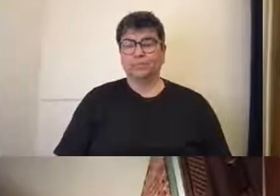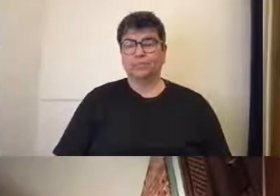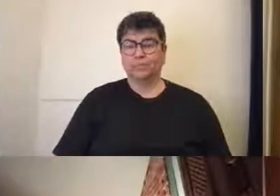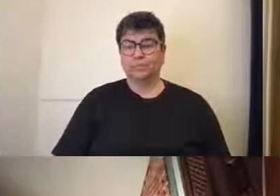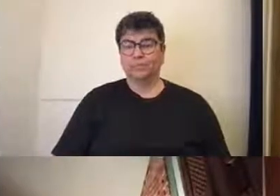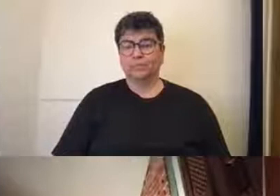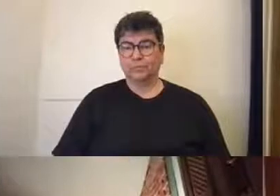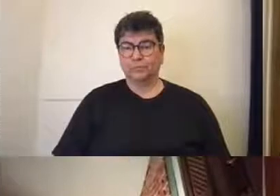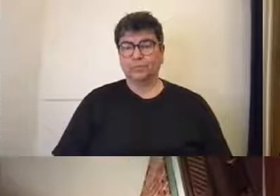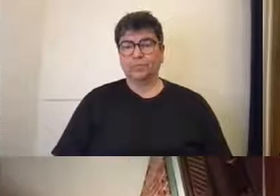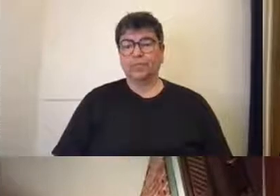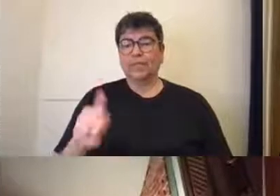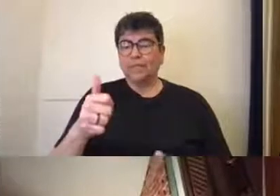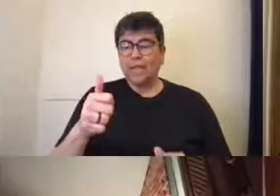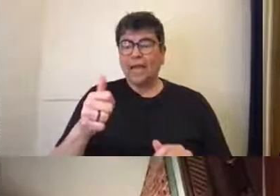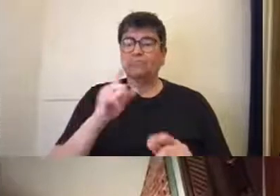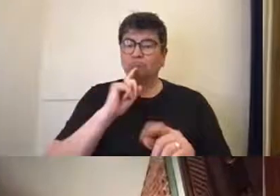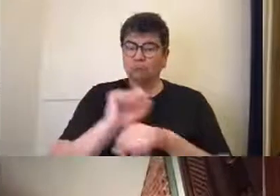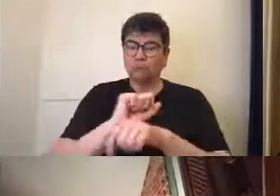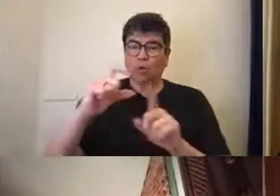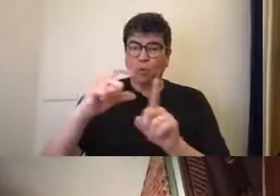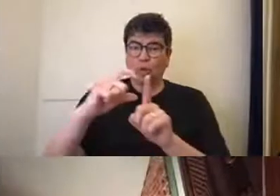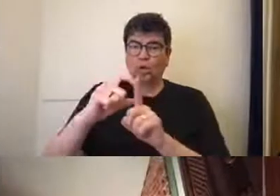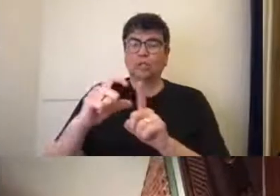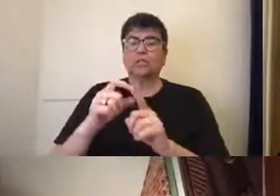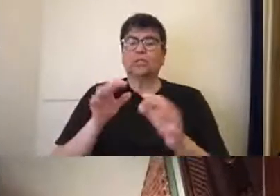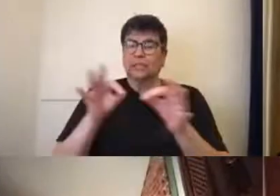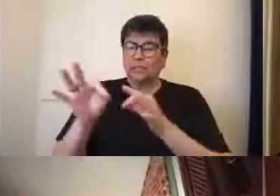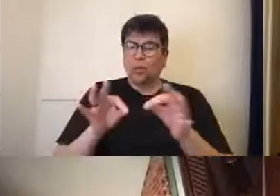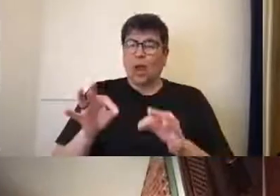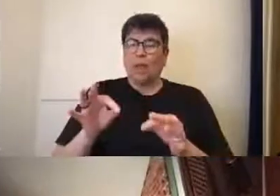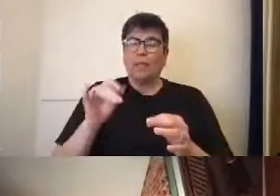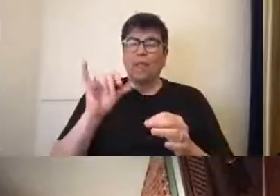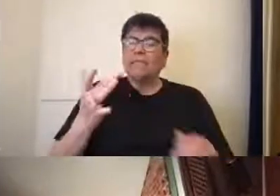10 concrete words to describe something you only taste at home.